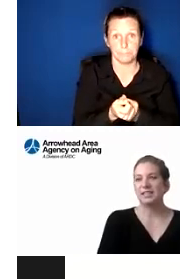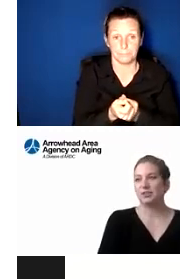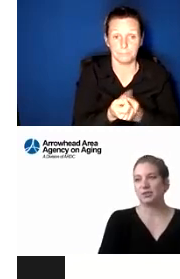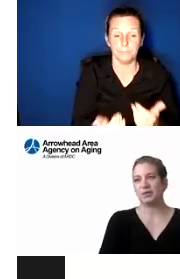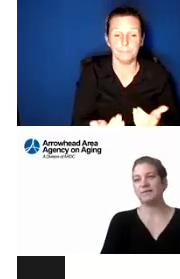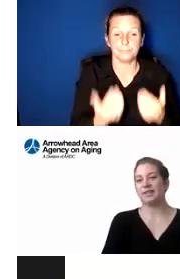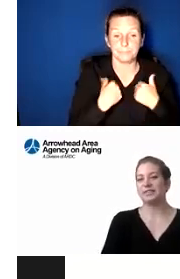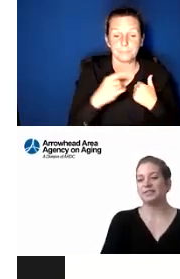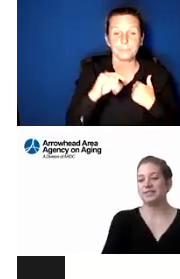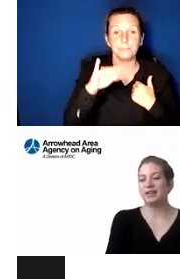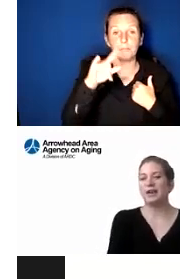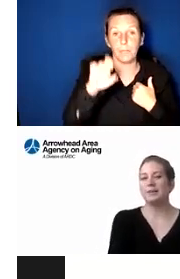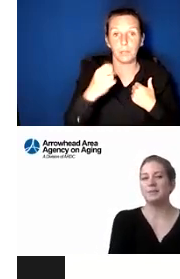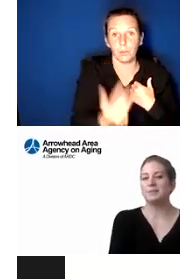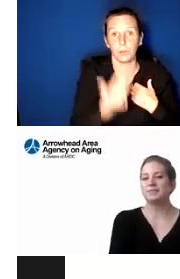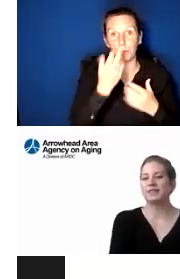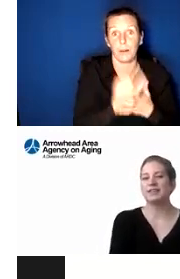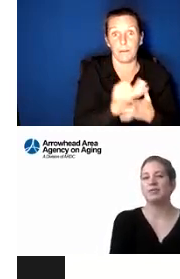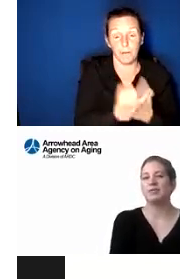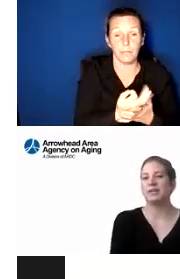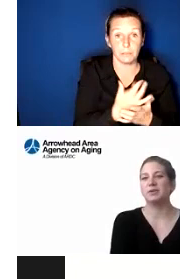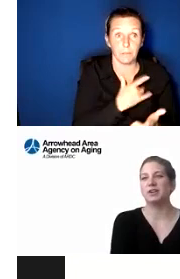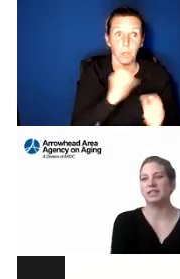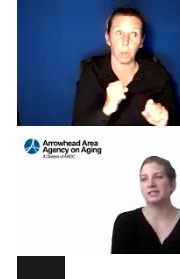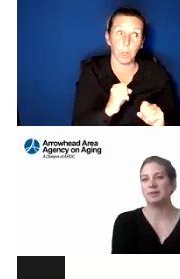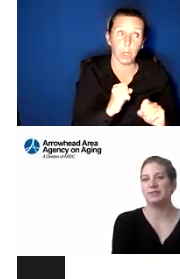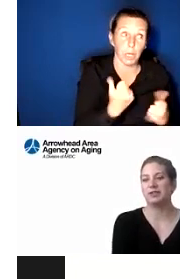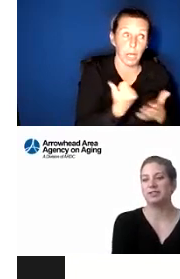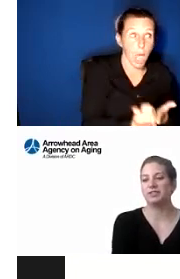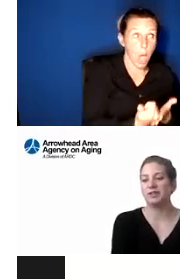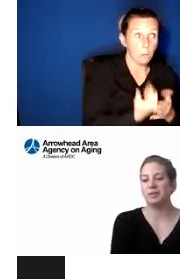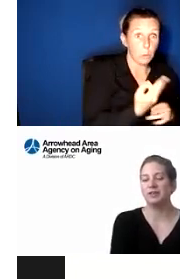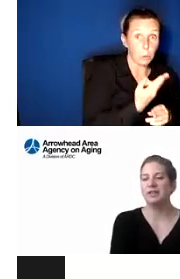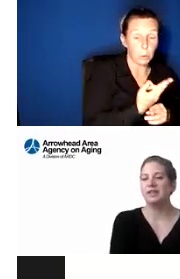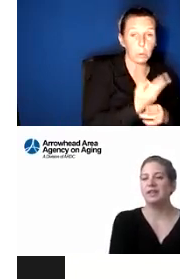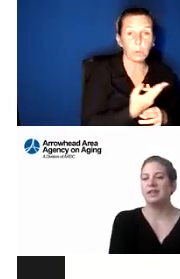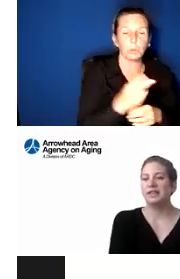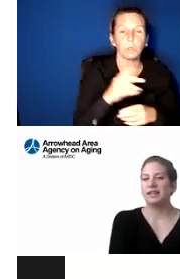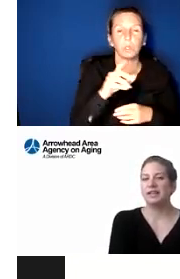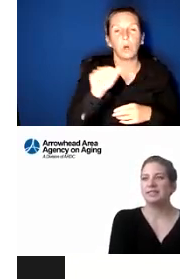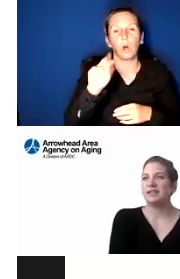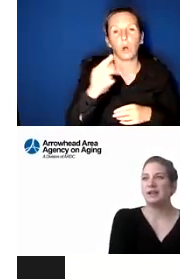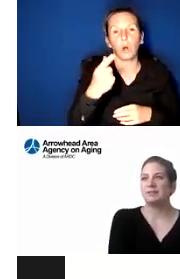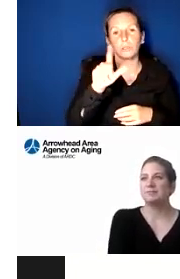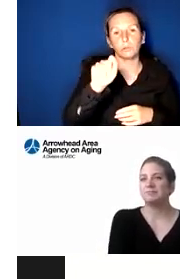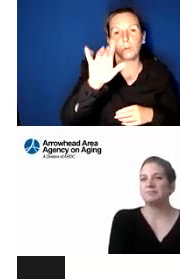having Title III funds, that will be when our next competitive round is available.